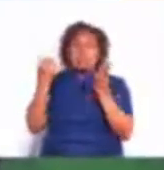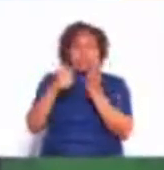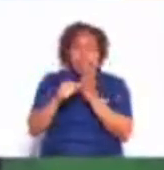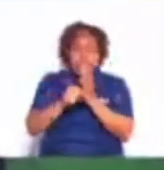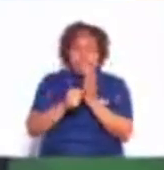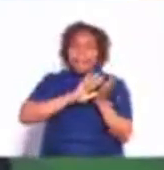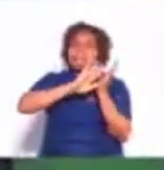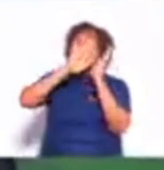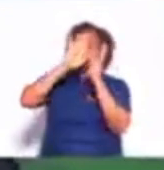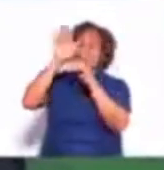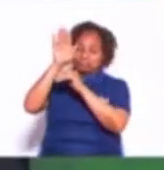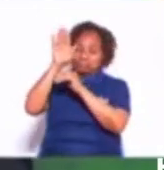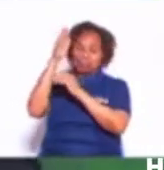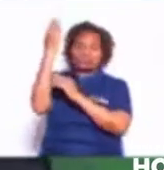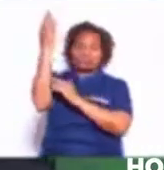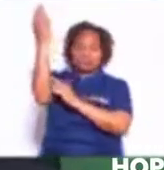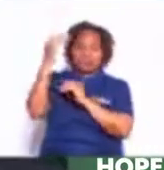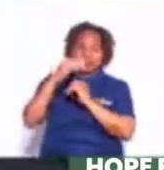to you.